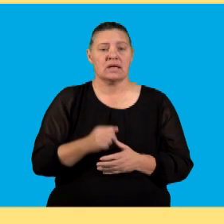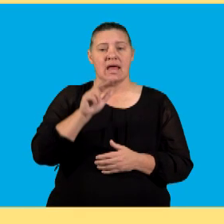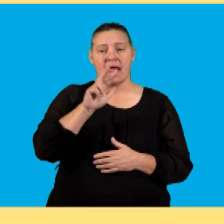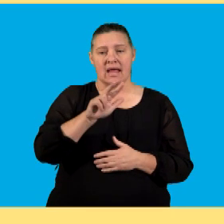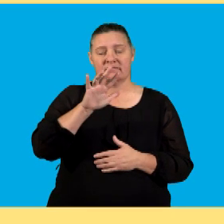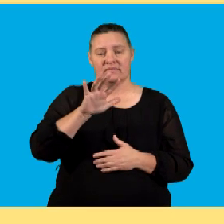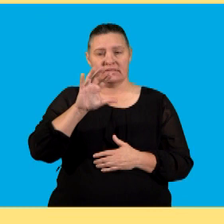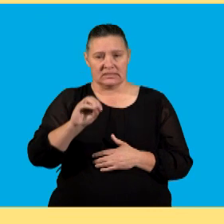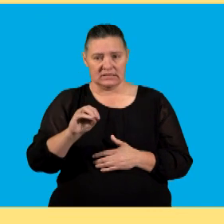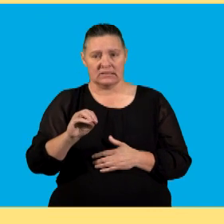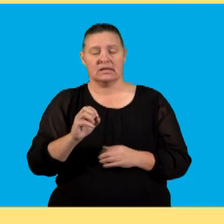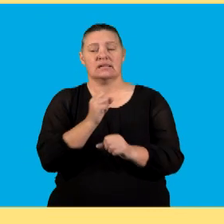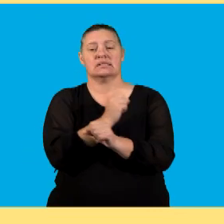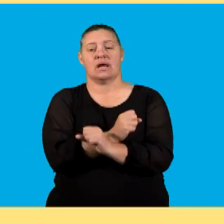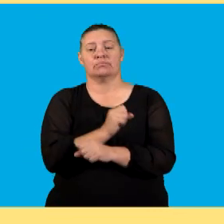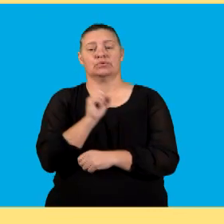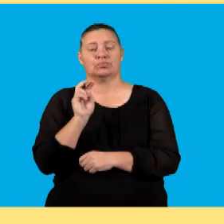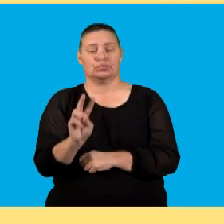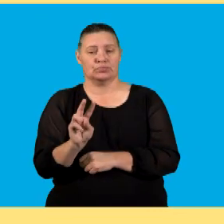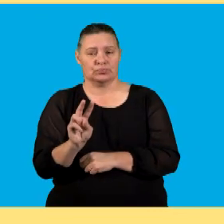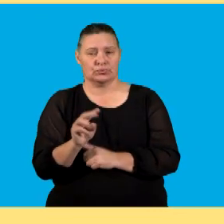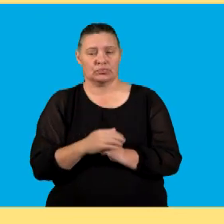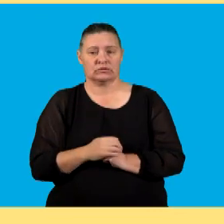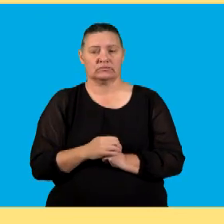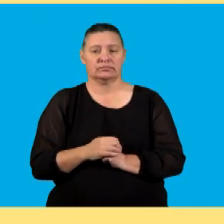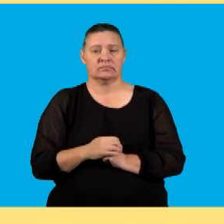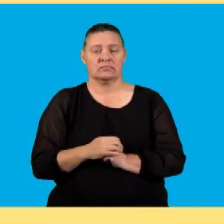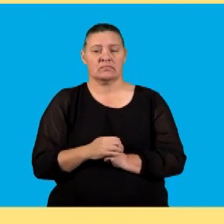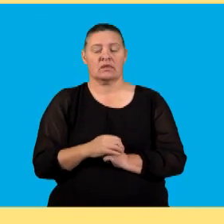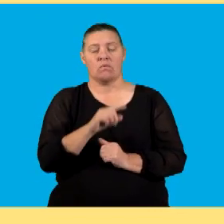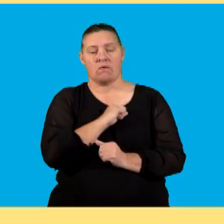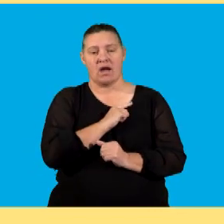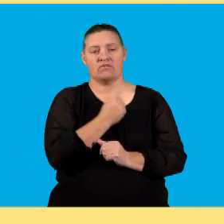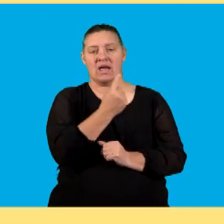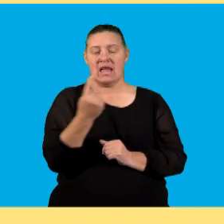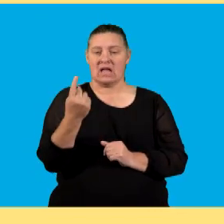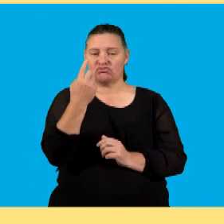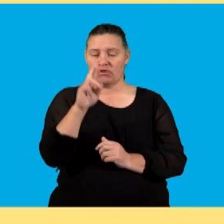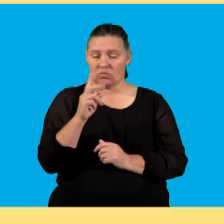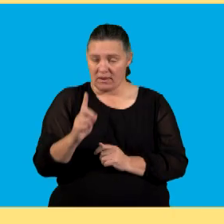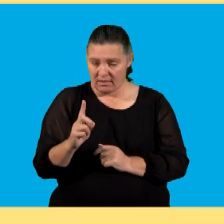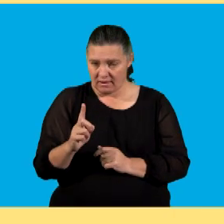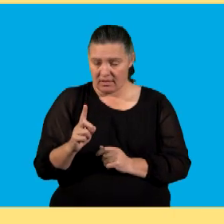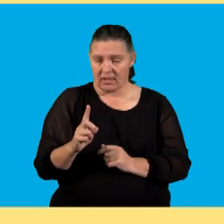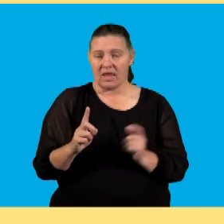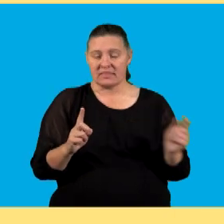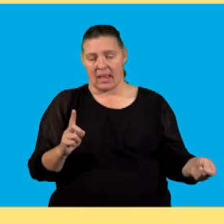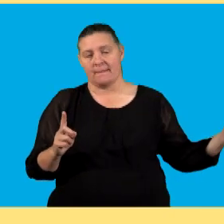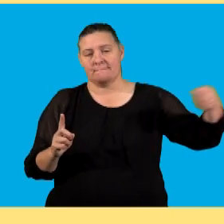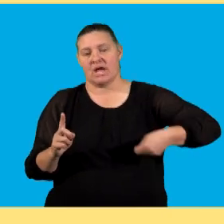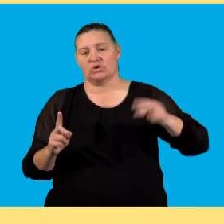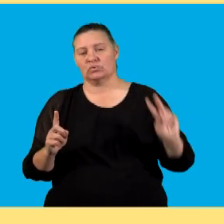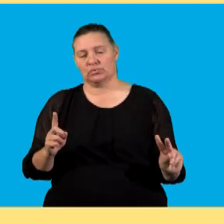say 850, multiply that by 2, because for every 1 rand that